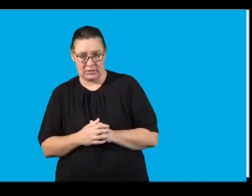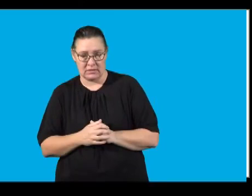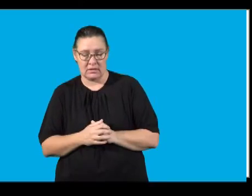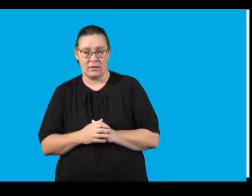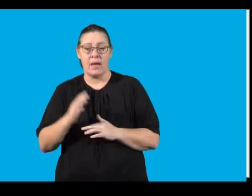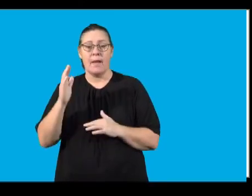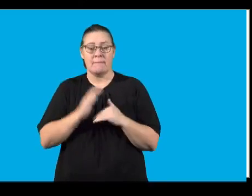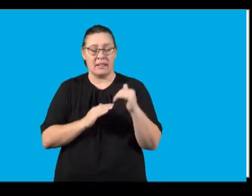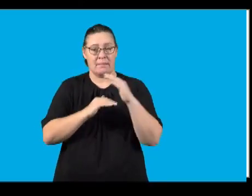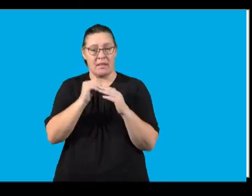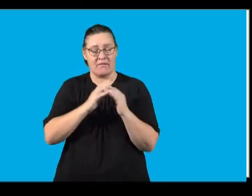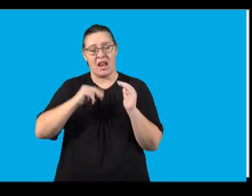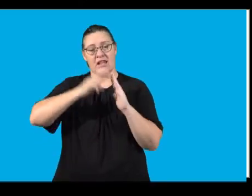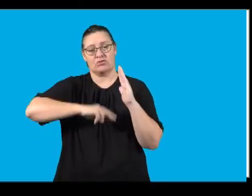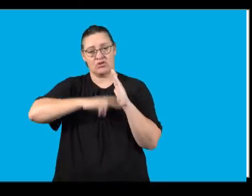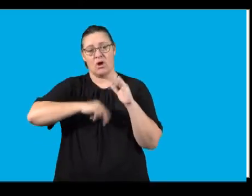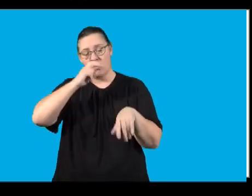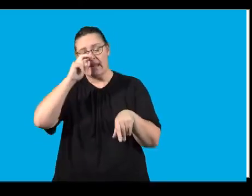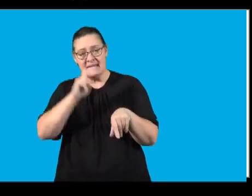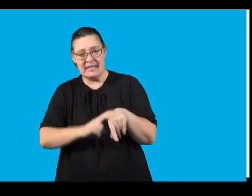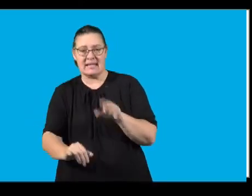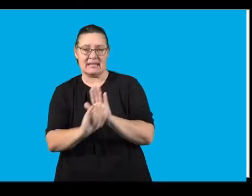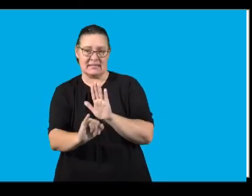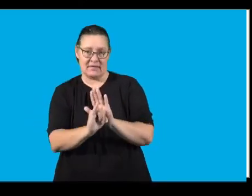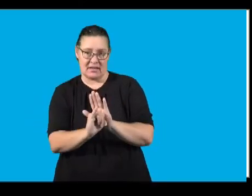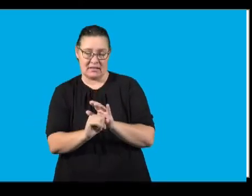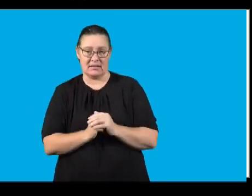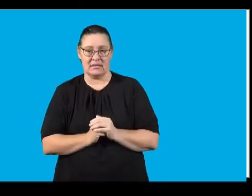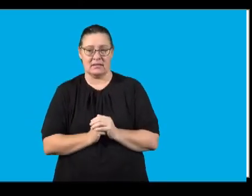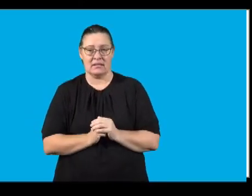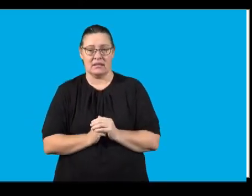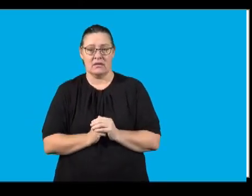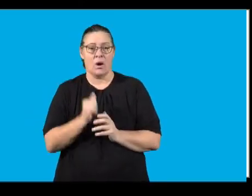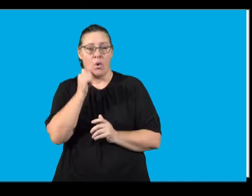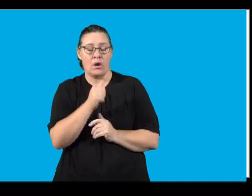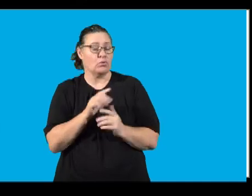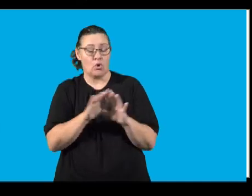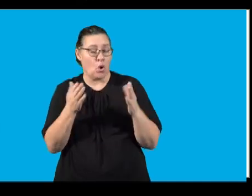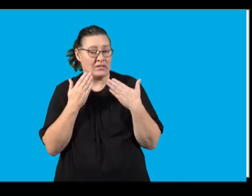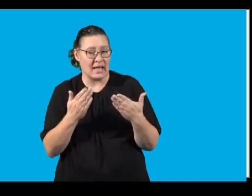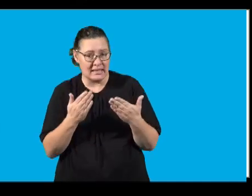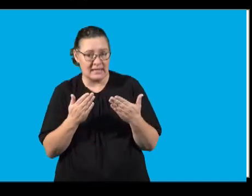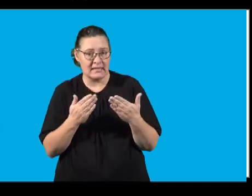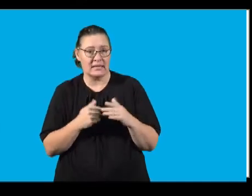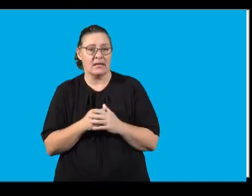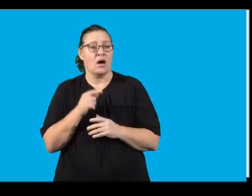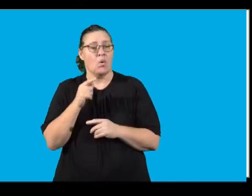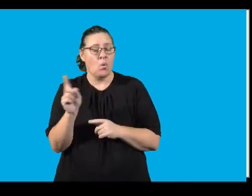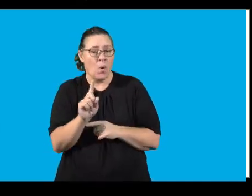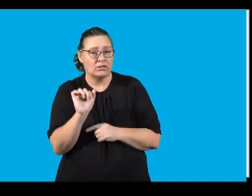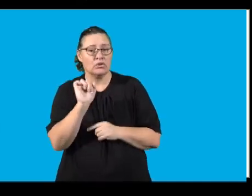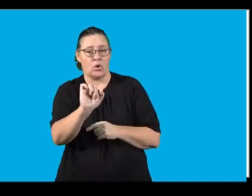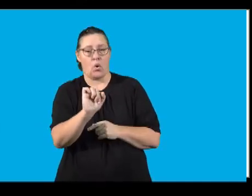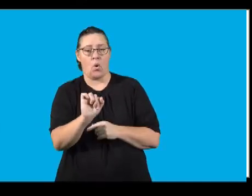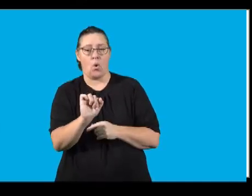have to respond to questions. Building blocks of literature need to be identified, okay? When you do not study your